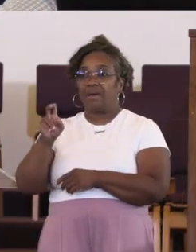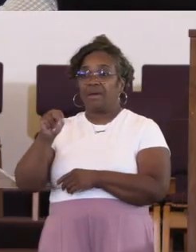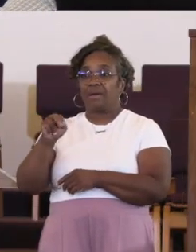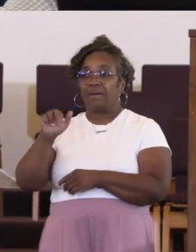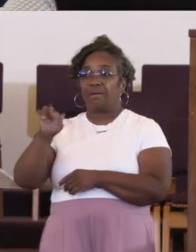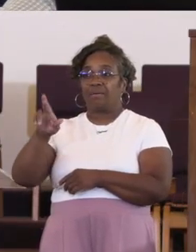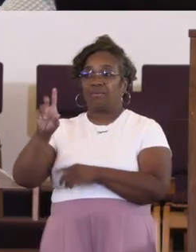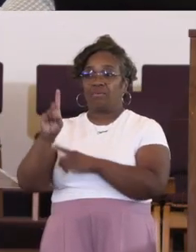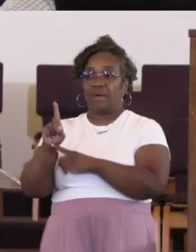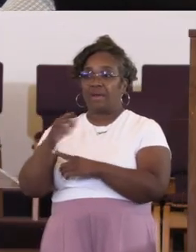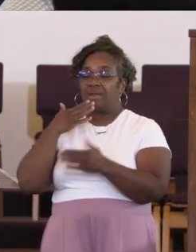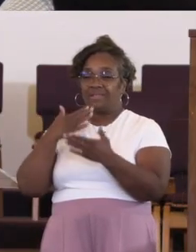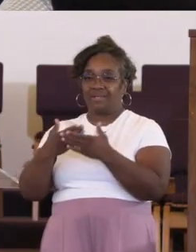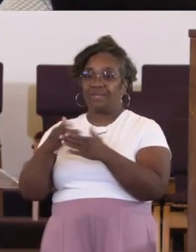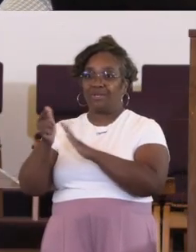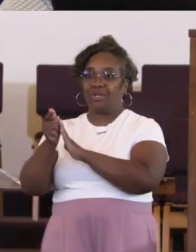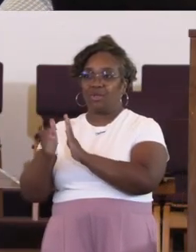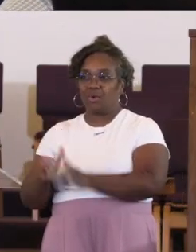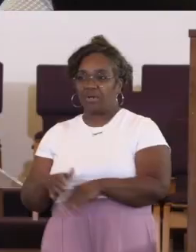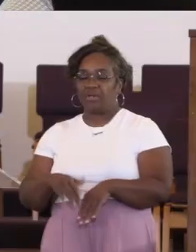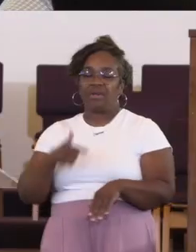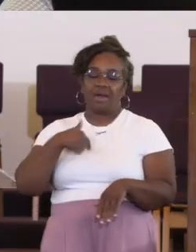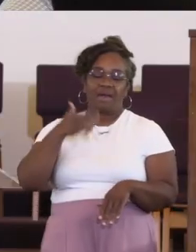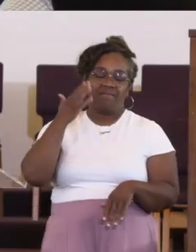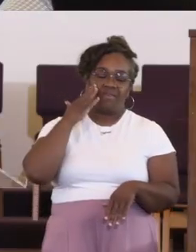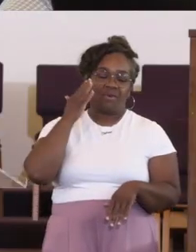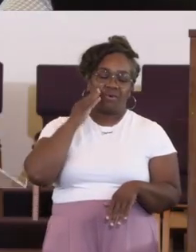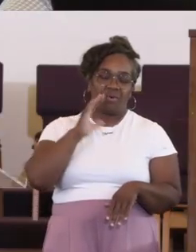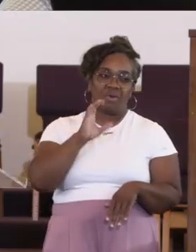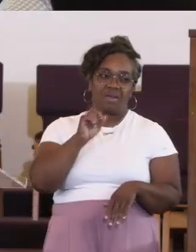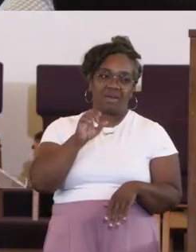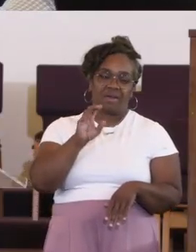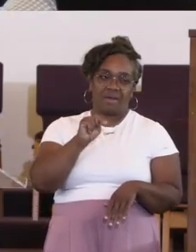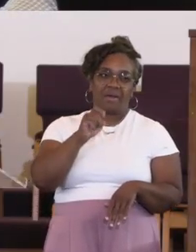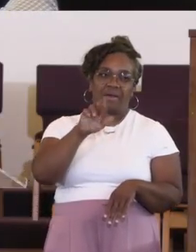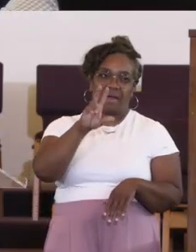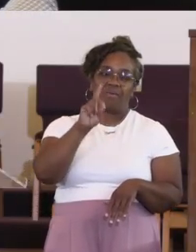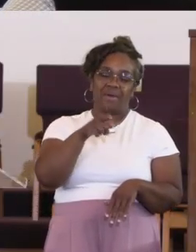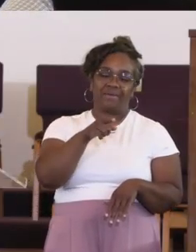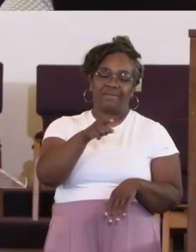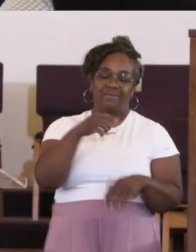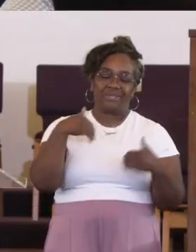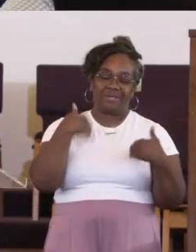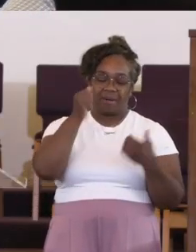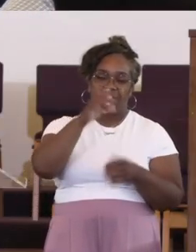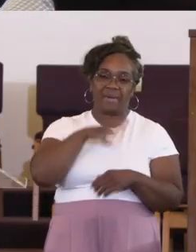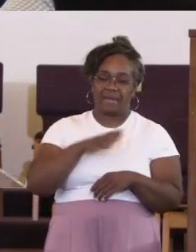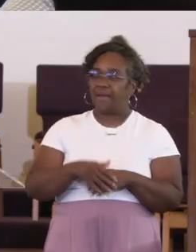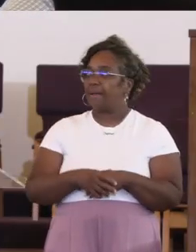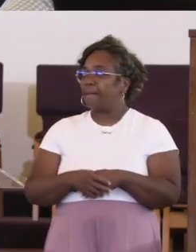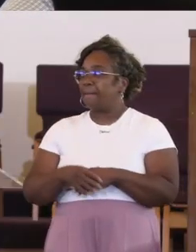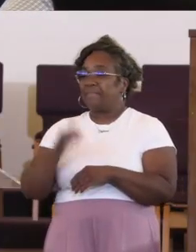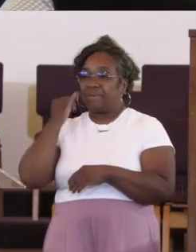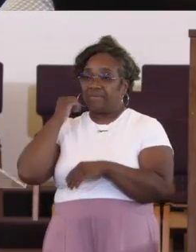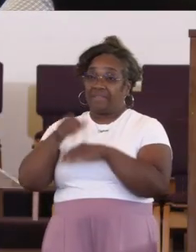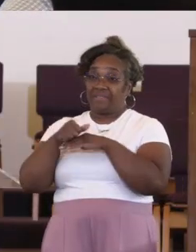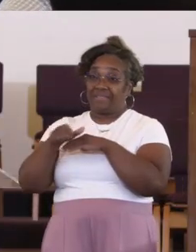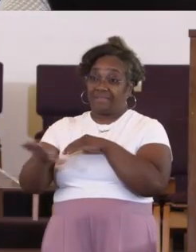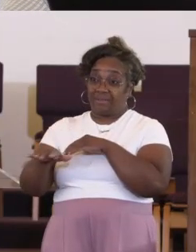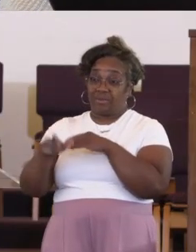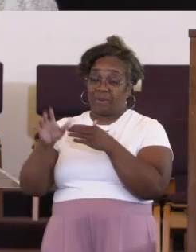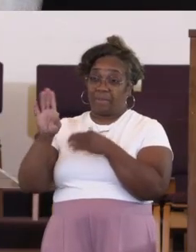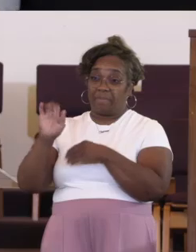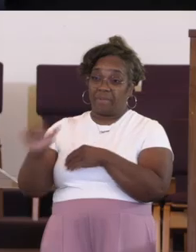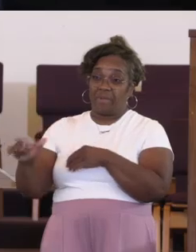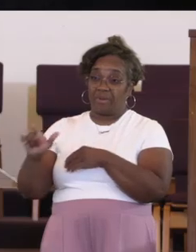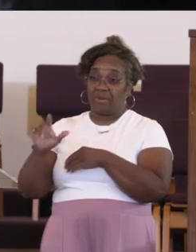you know, And I've been knowing Conrad since he was a young man. I think if we're sending you a bill and not giving you service, you got a claim there. Exactly. All right, we're going